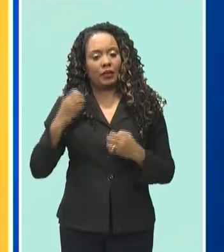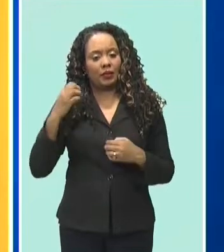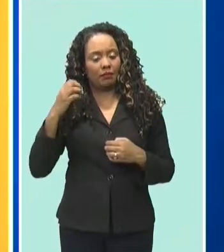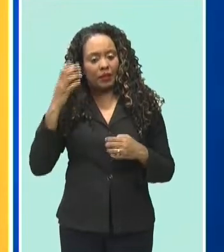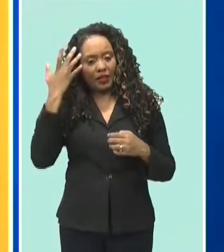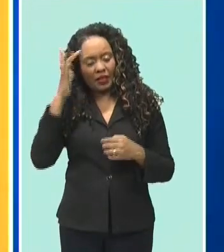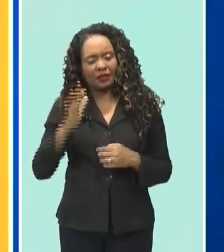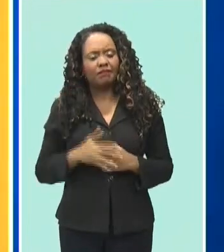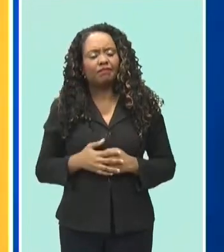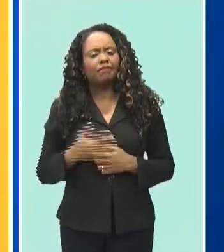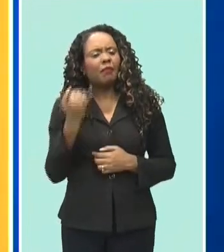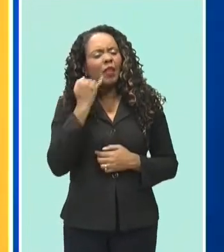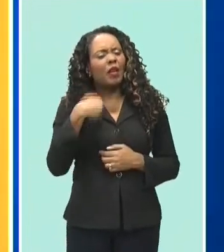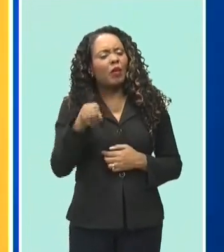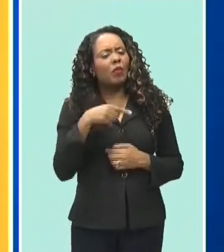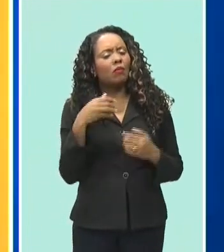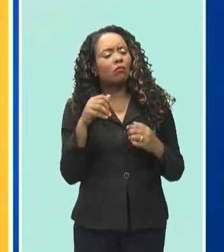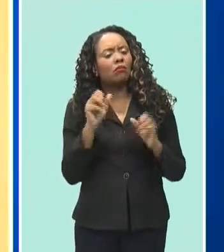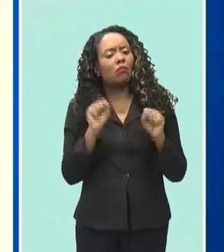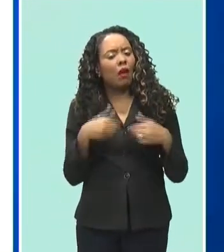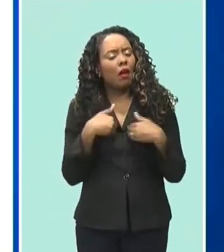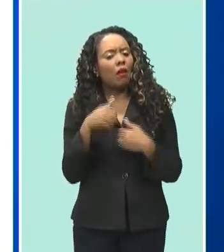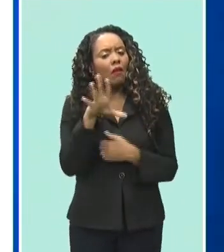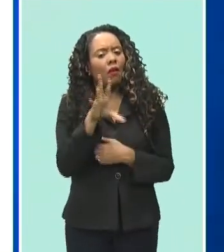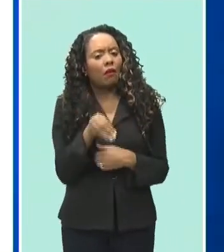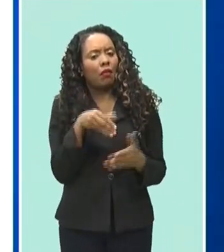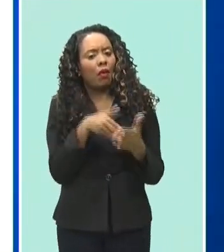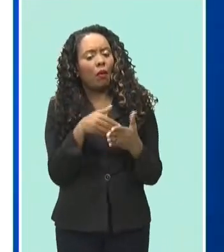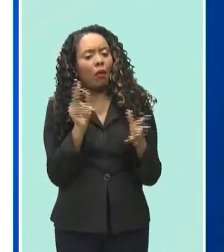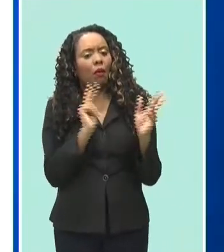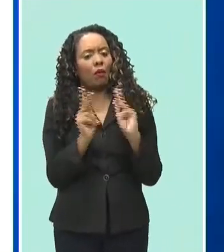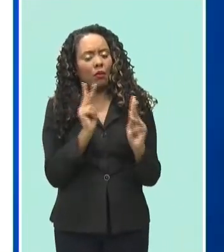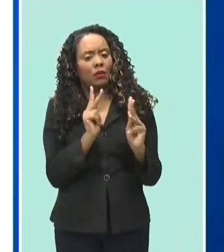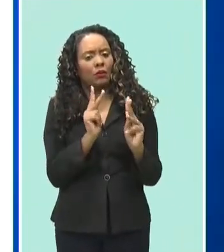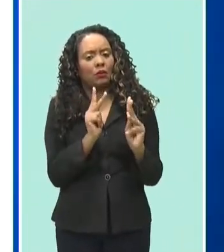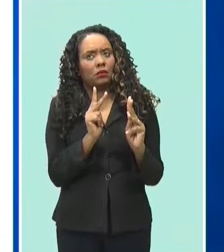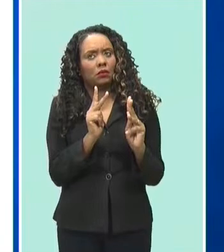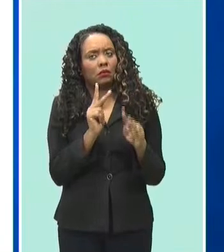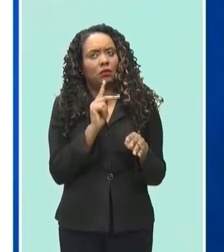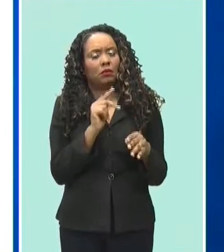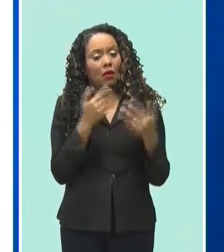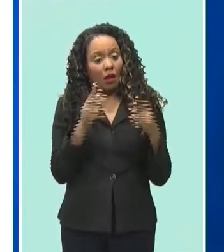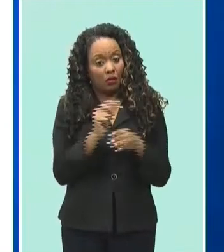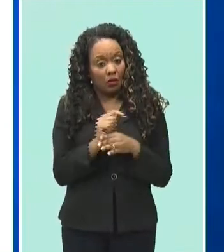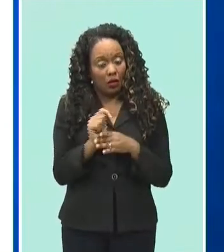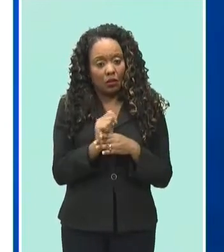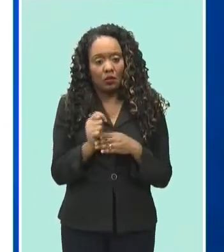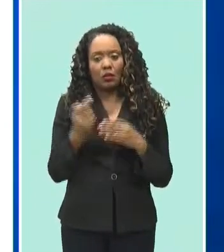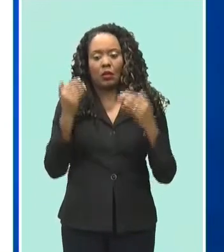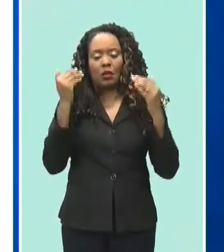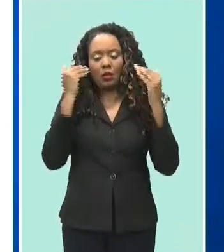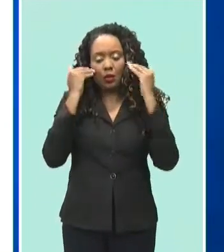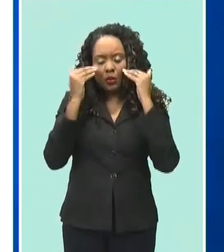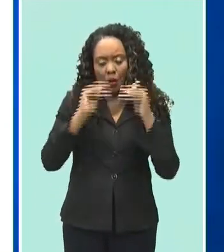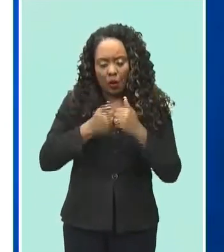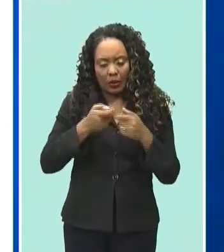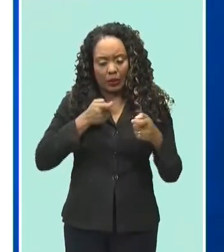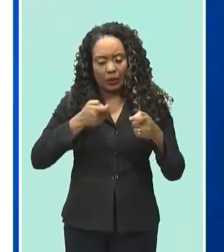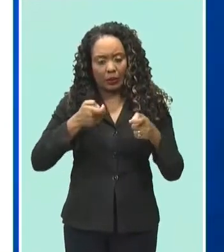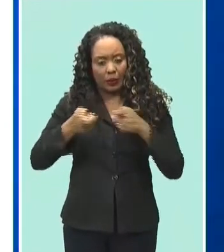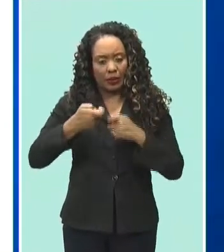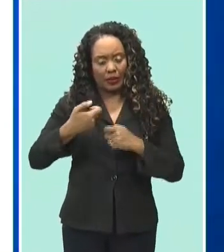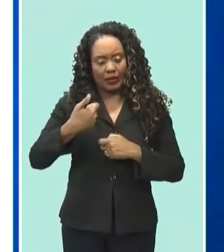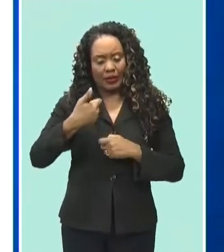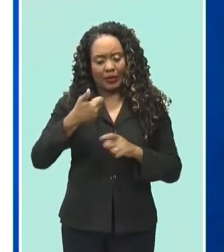50,000 Barbadians serving as a catalyst, demonstrating high levels of social awareness, self-management,